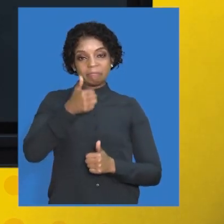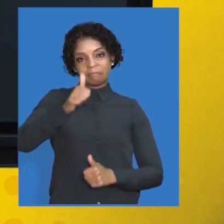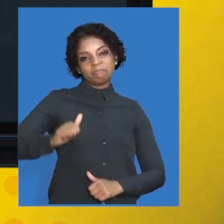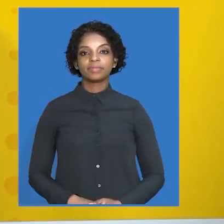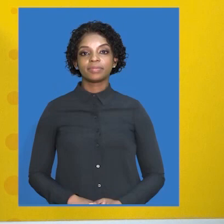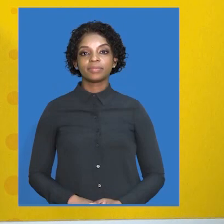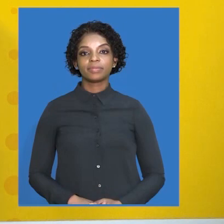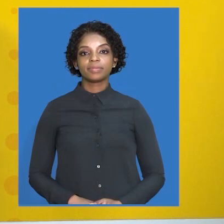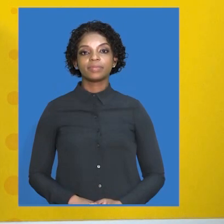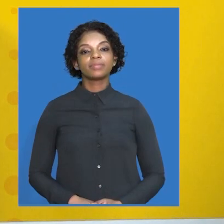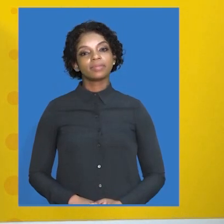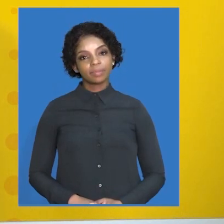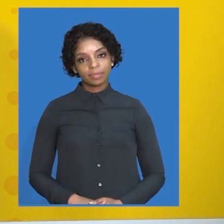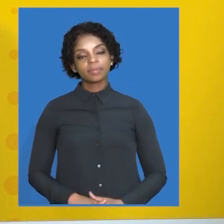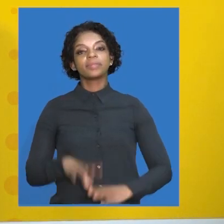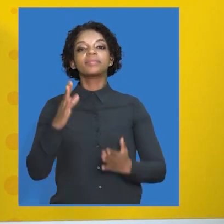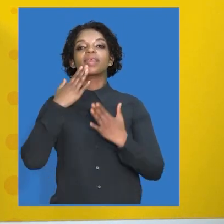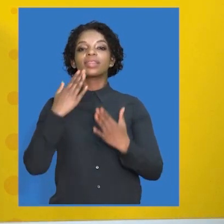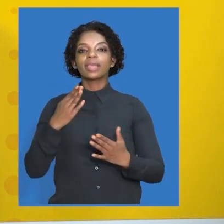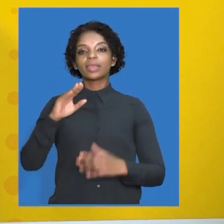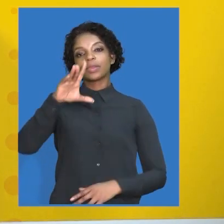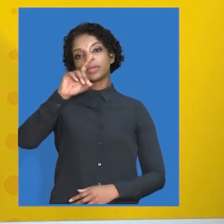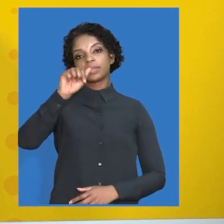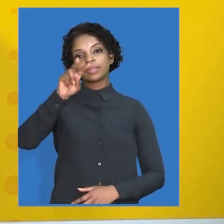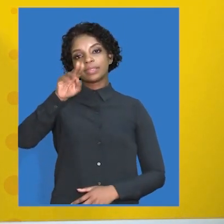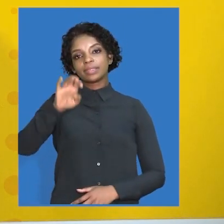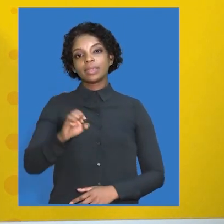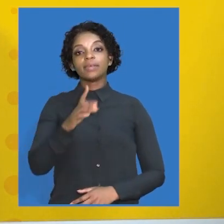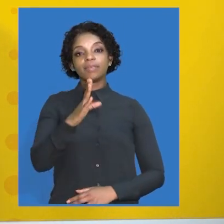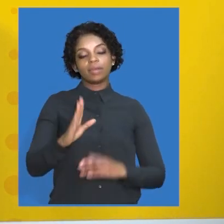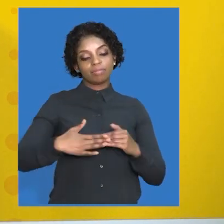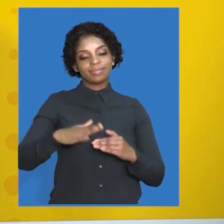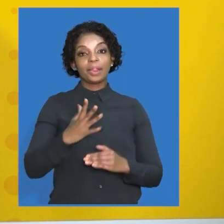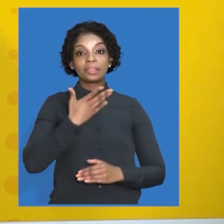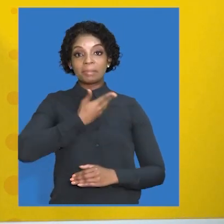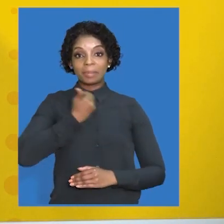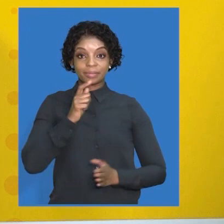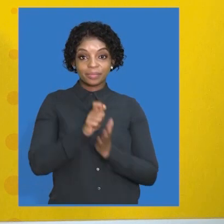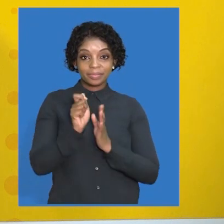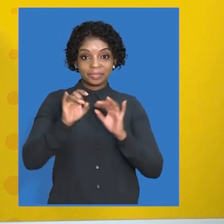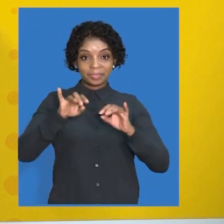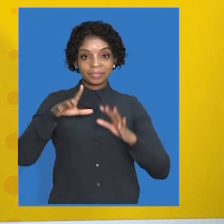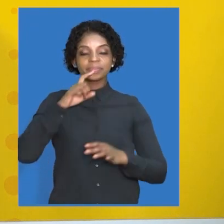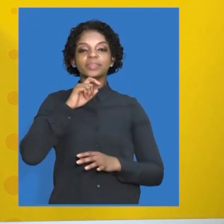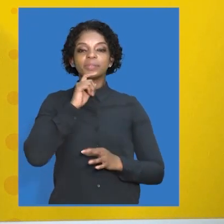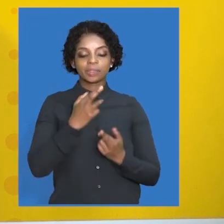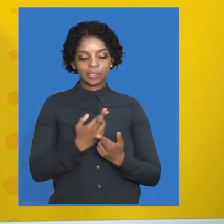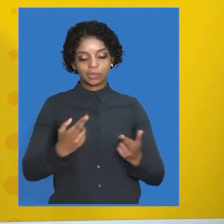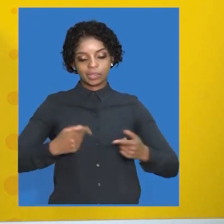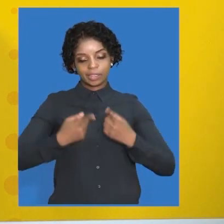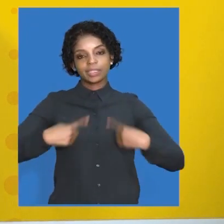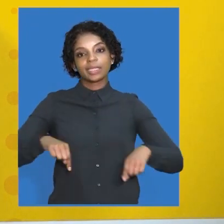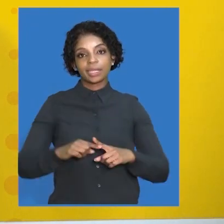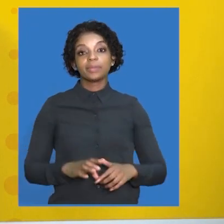you, Luni. Thank you, Dave. Matrix, everything of the best for your exams. Please use our resources as well to